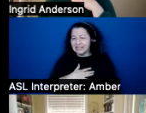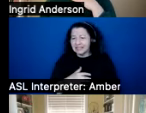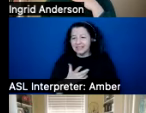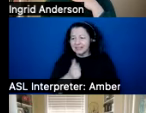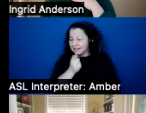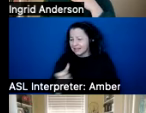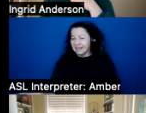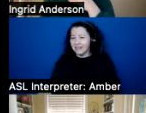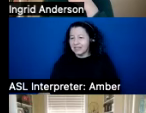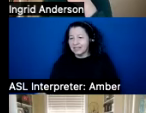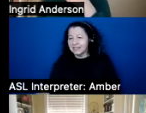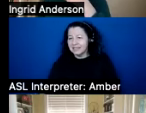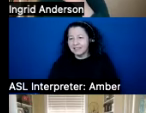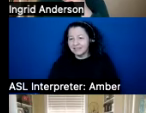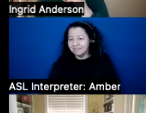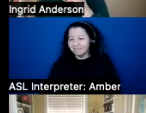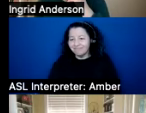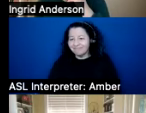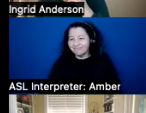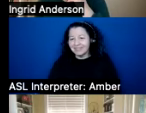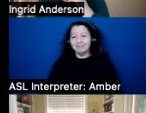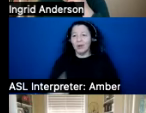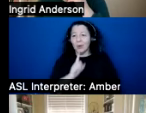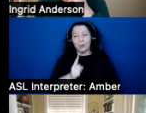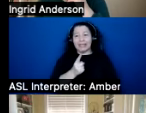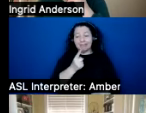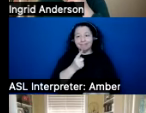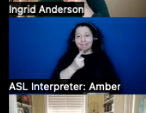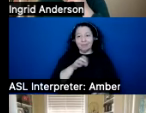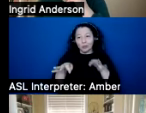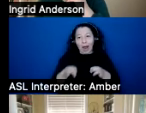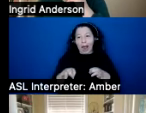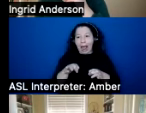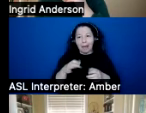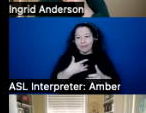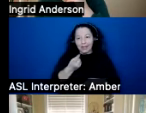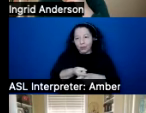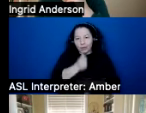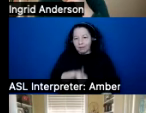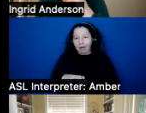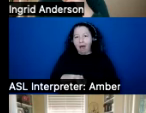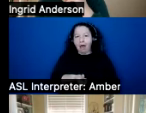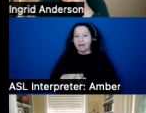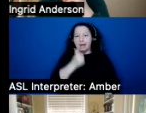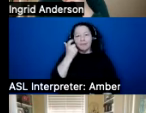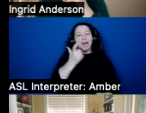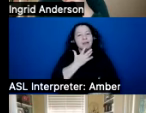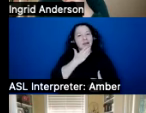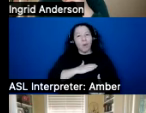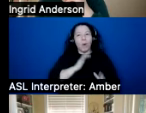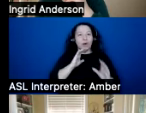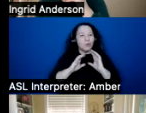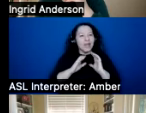even accurately describe the feeling, right? When you find out that because of poor communication or